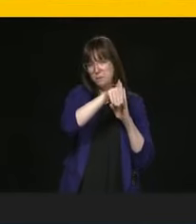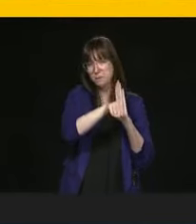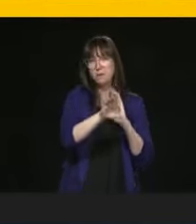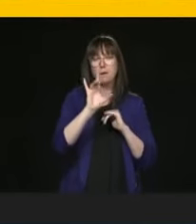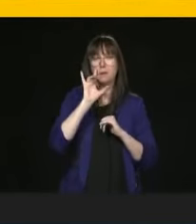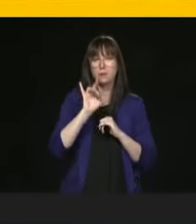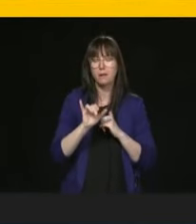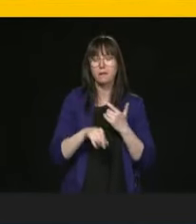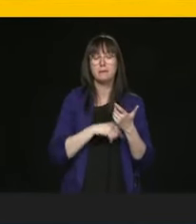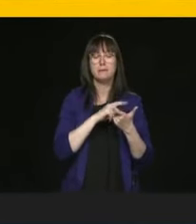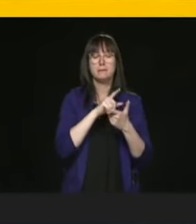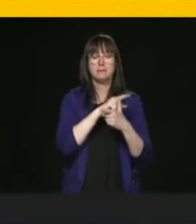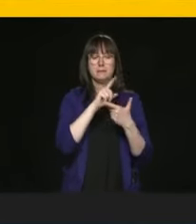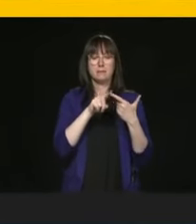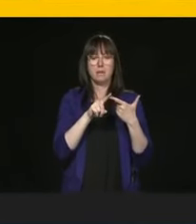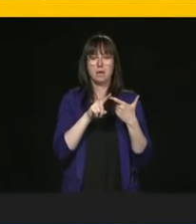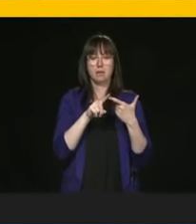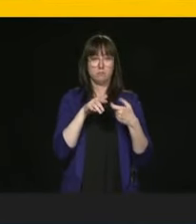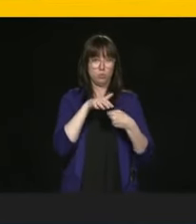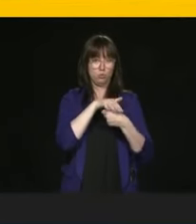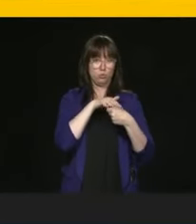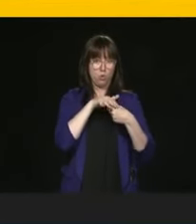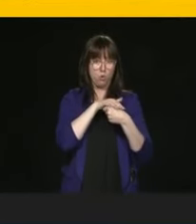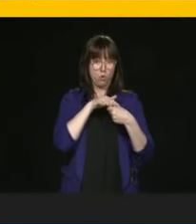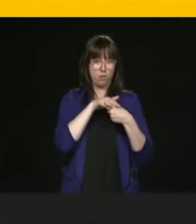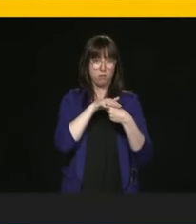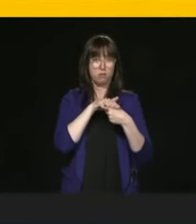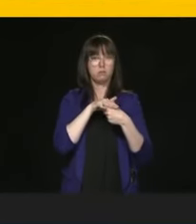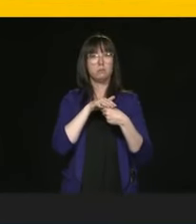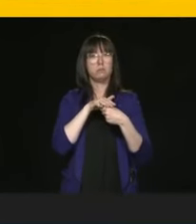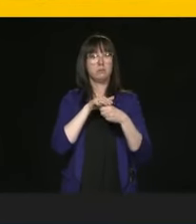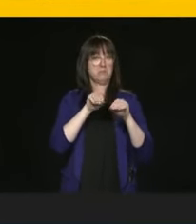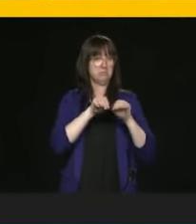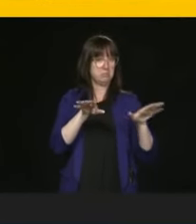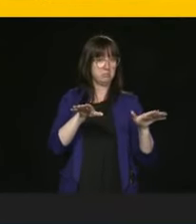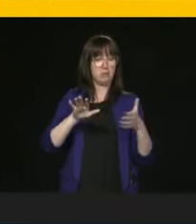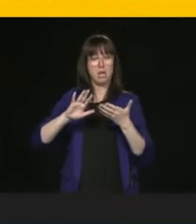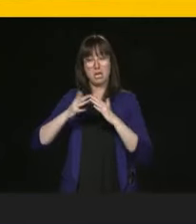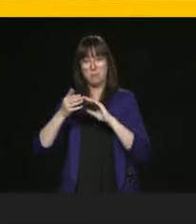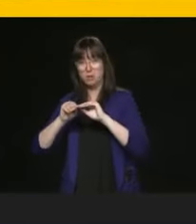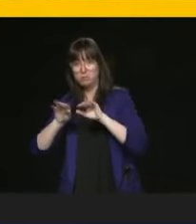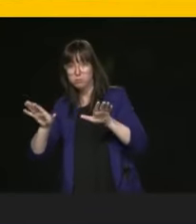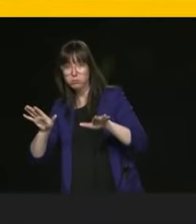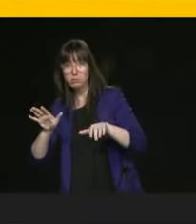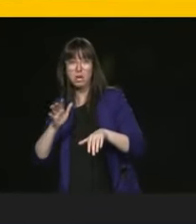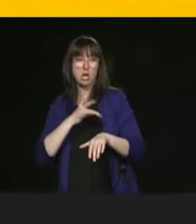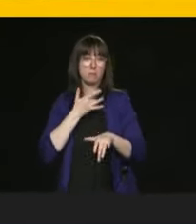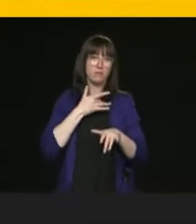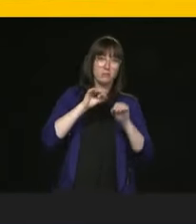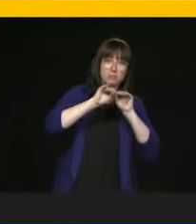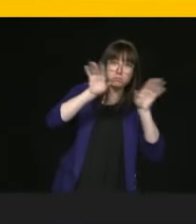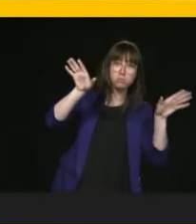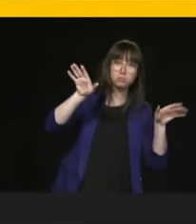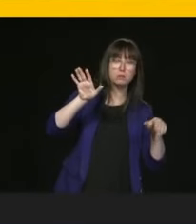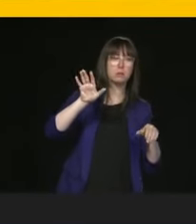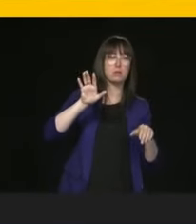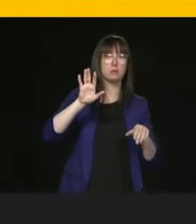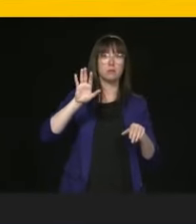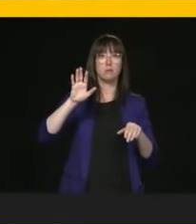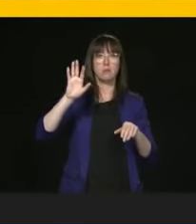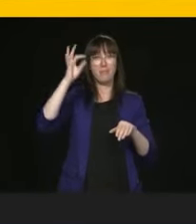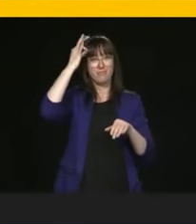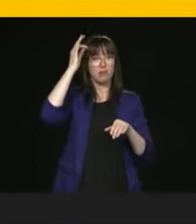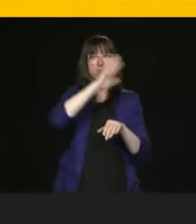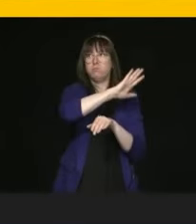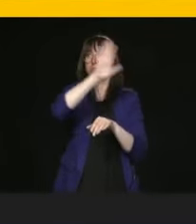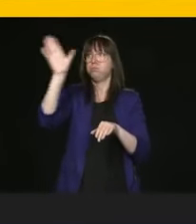local and the community and the provincial and the national picture, because depends on the